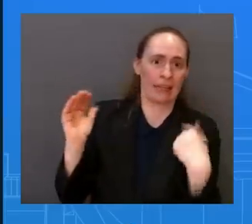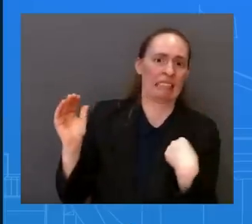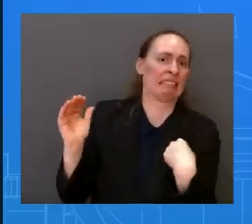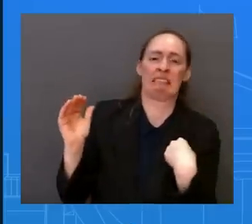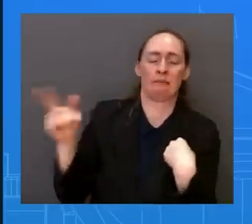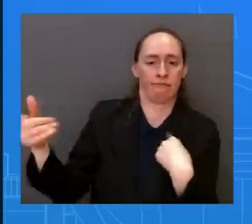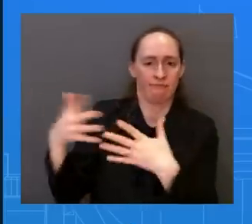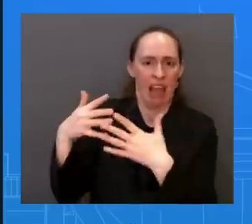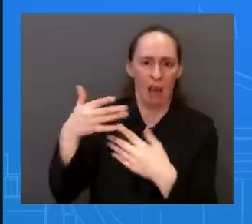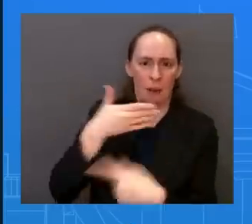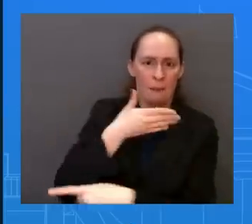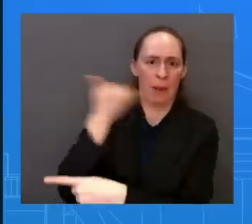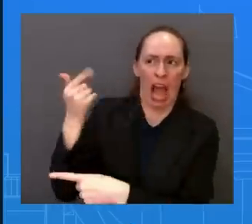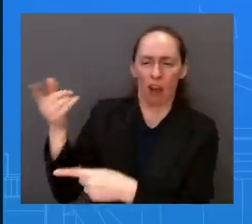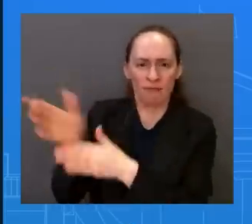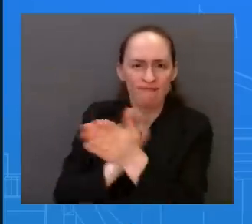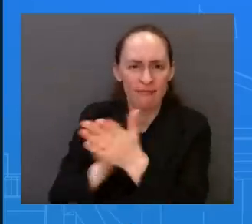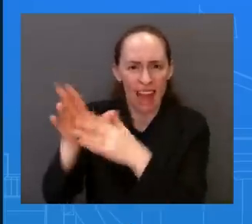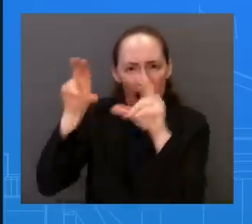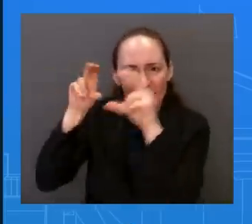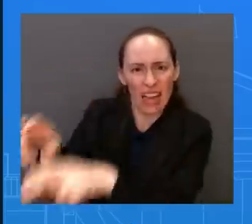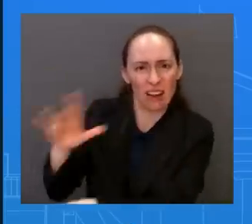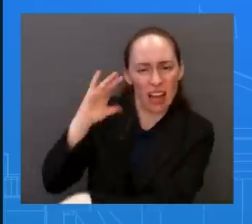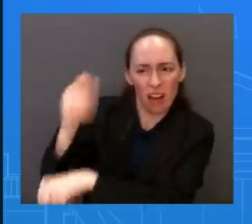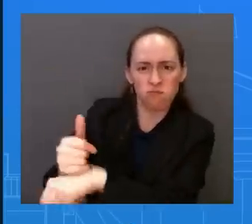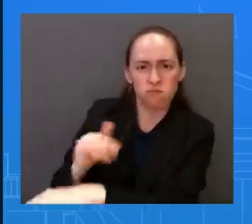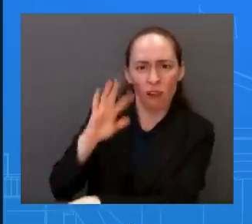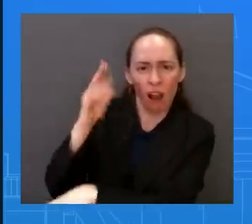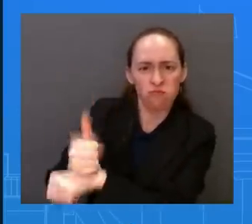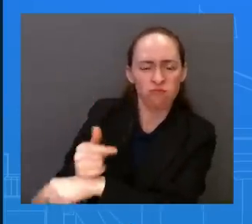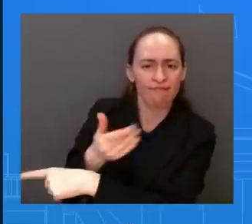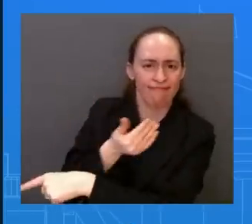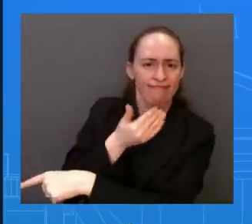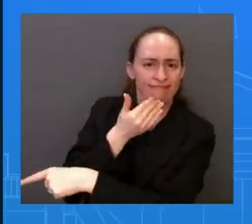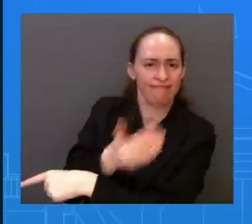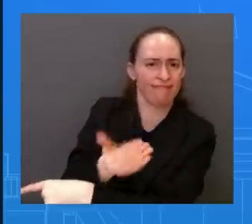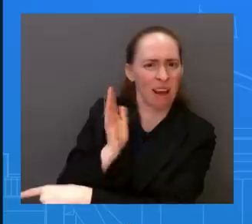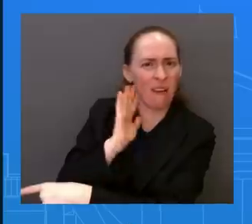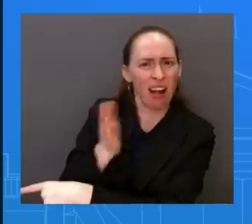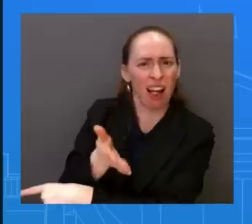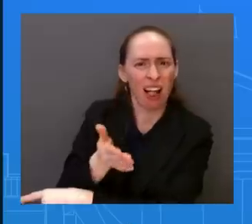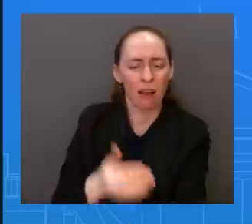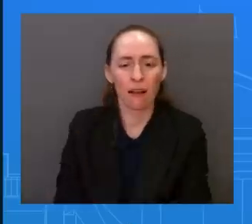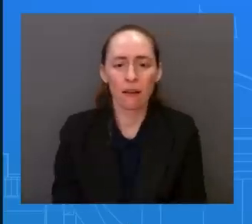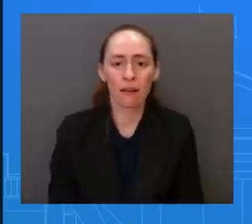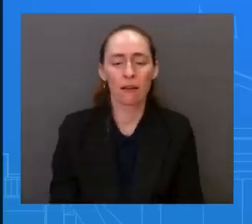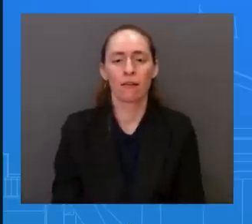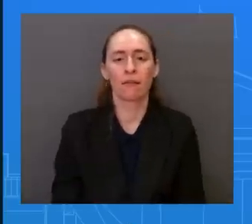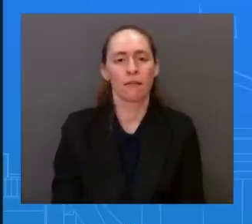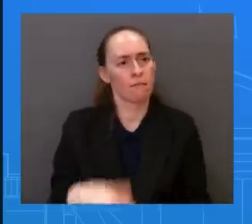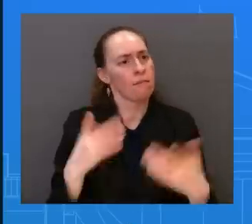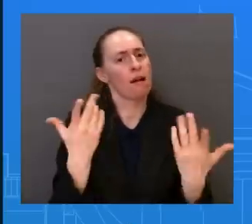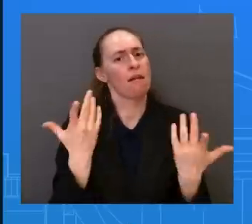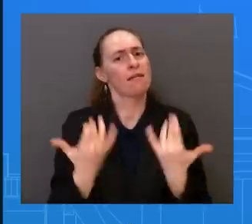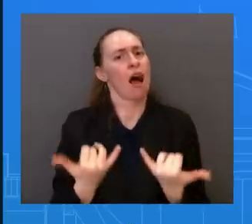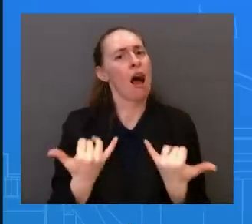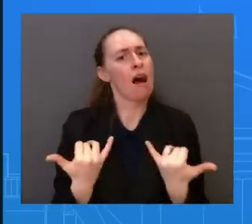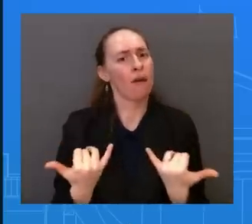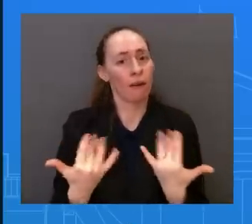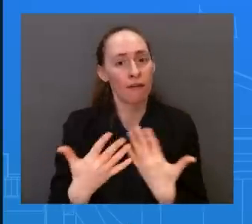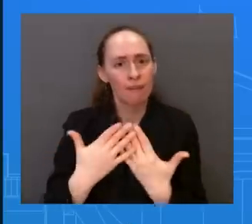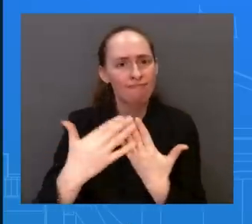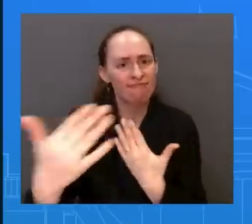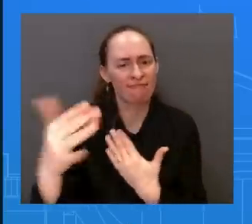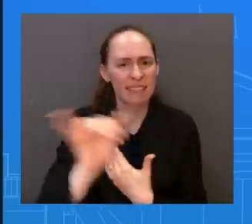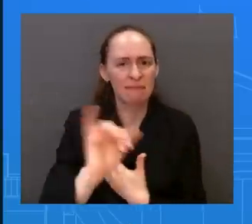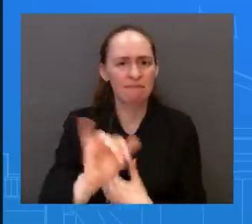And that bodes very well for the economy, not only in the very short term, but over the medium term as well. Thank you. Thank you. Thanks, Brian, and good luck to you as